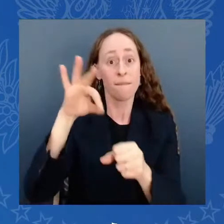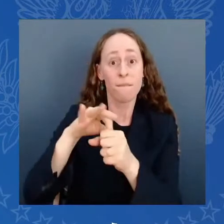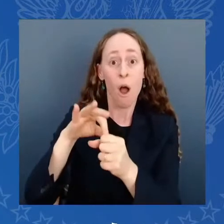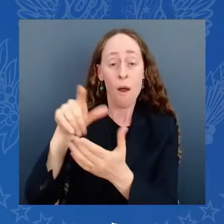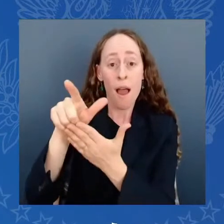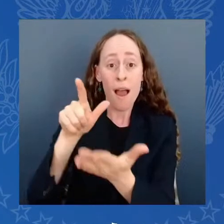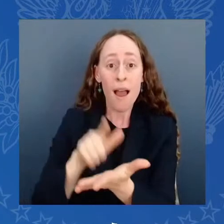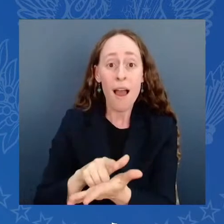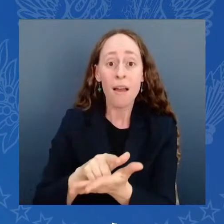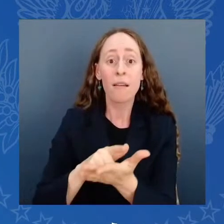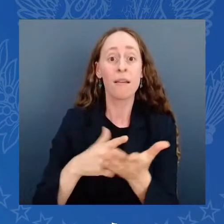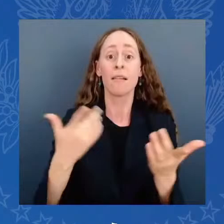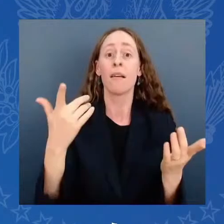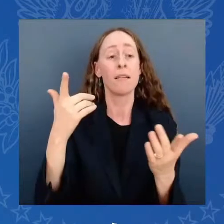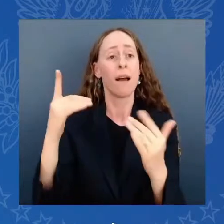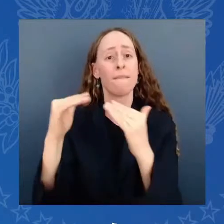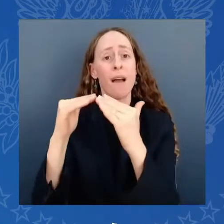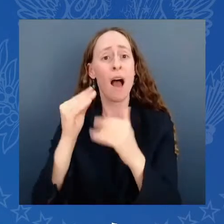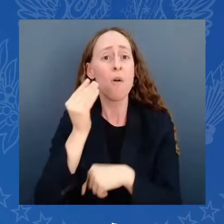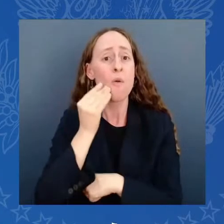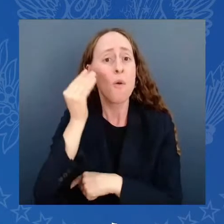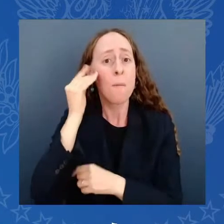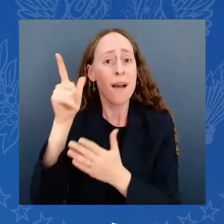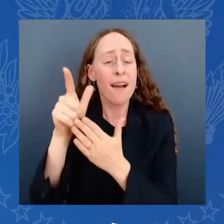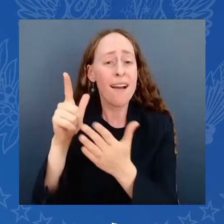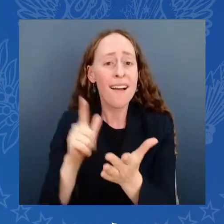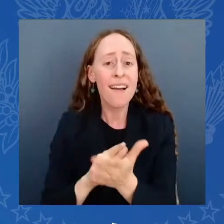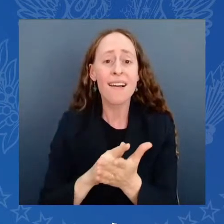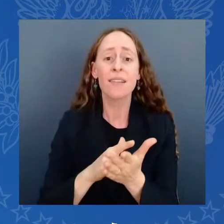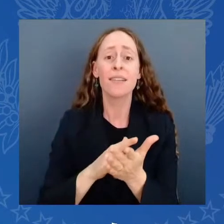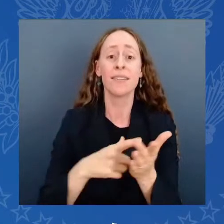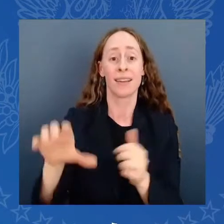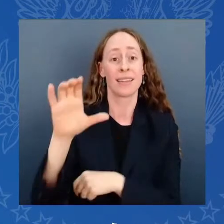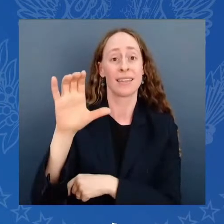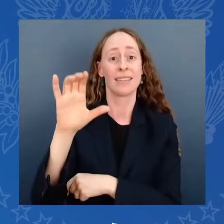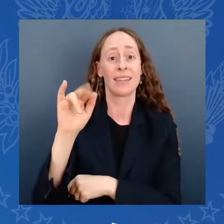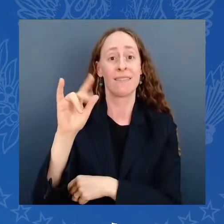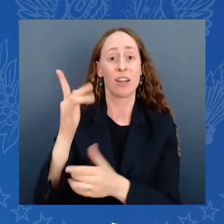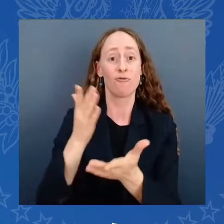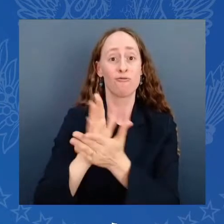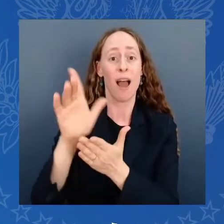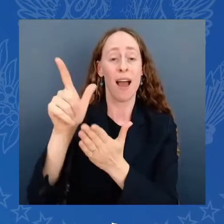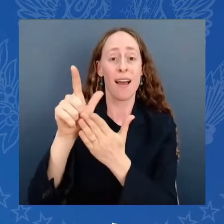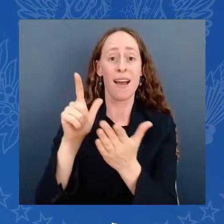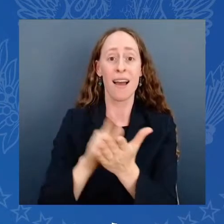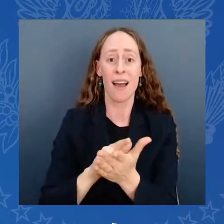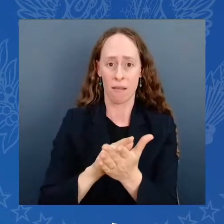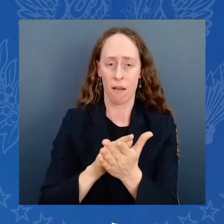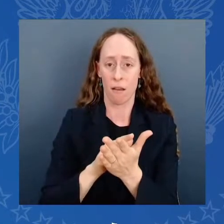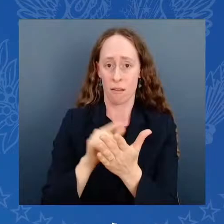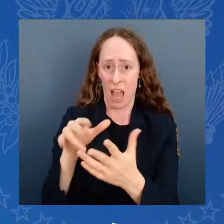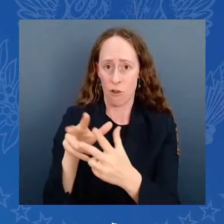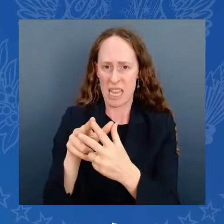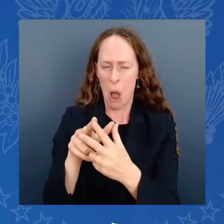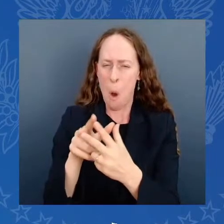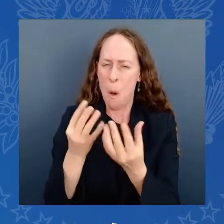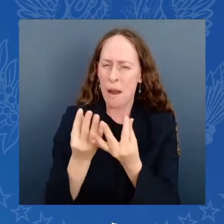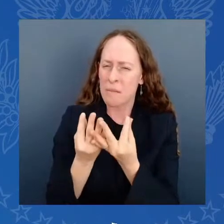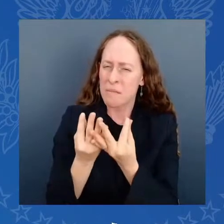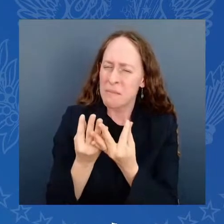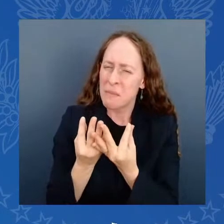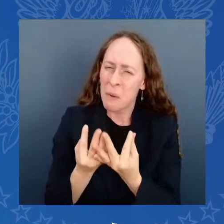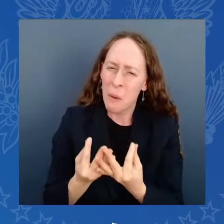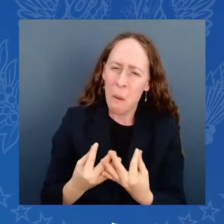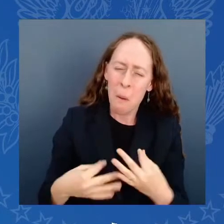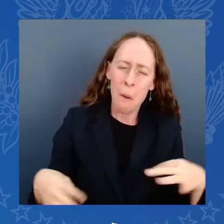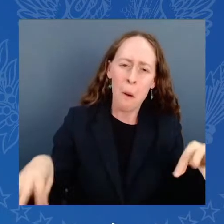their scale and their scope. Taken together, these three acts have made this nation fundamentally more fair, fundamentally